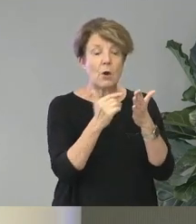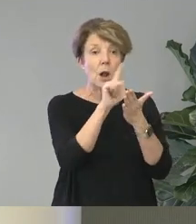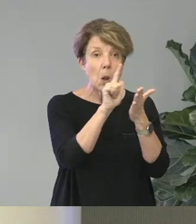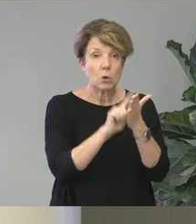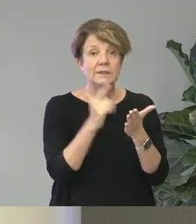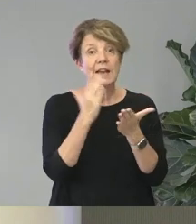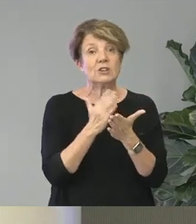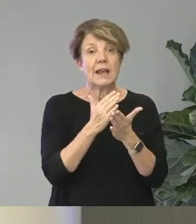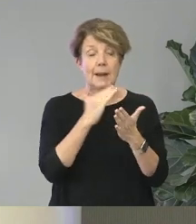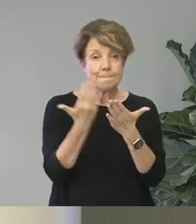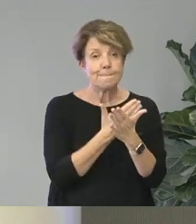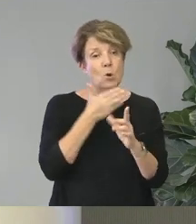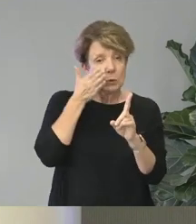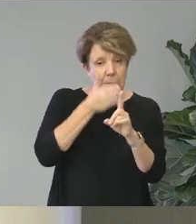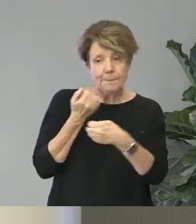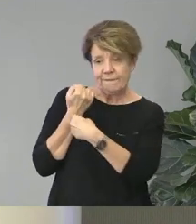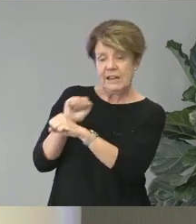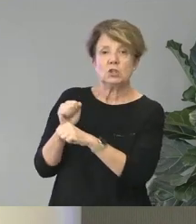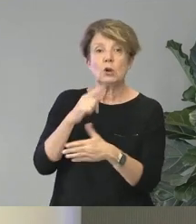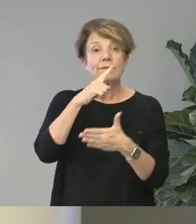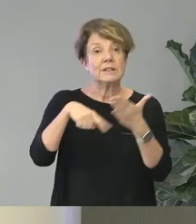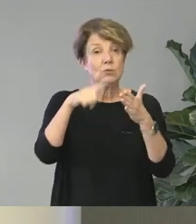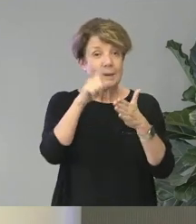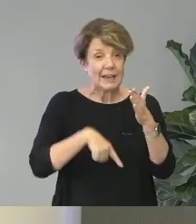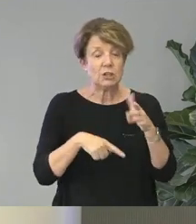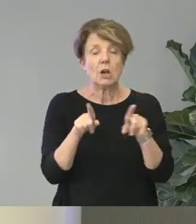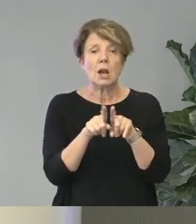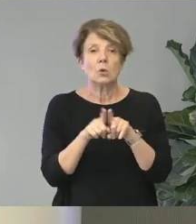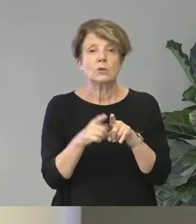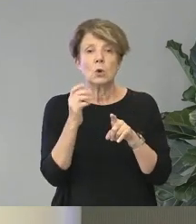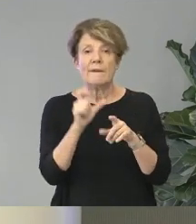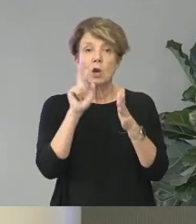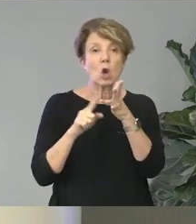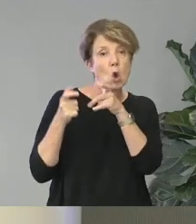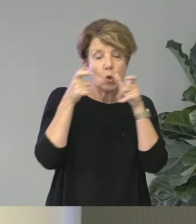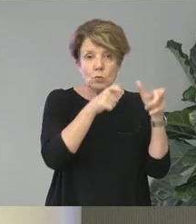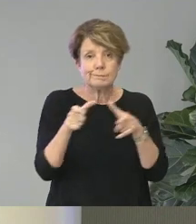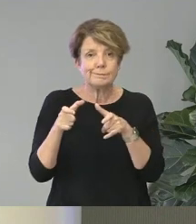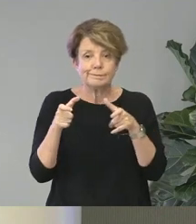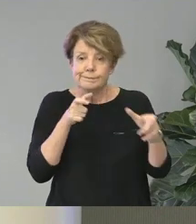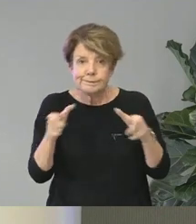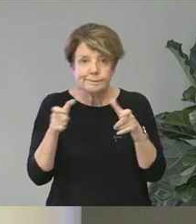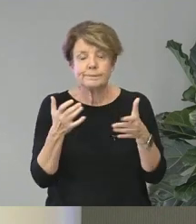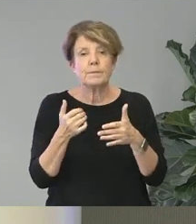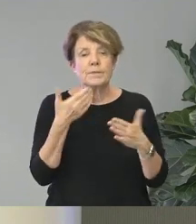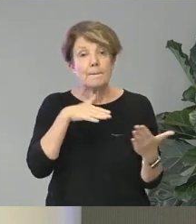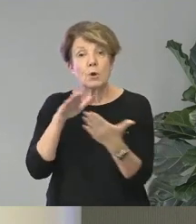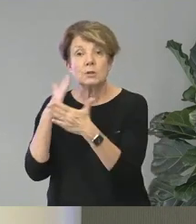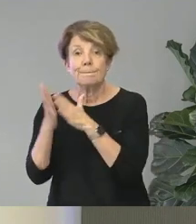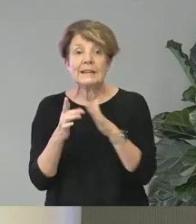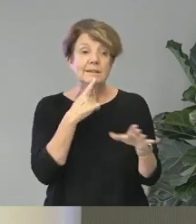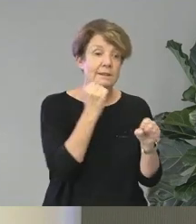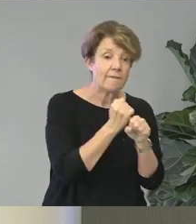on prevention of discrimination, and by introducing co-regulatory approaches that enable governments